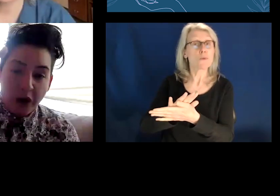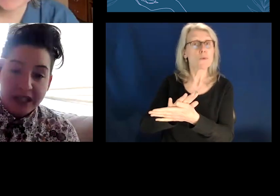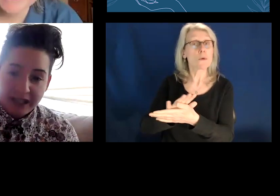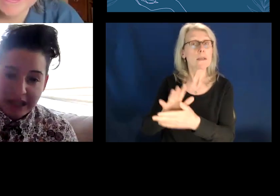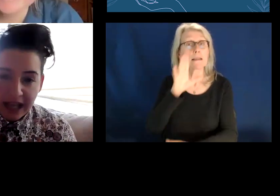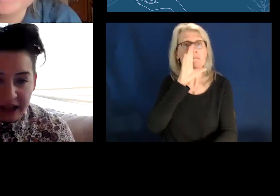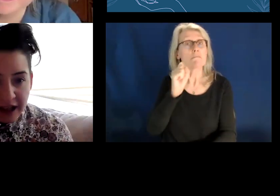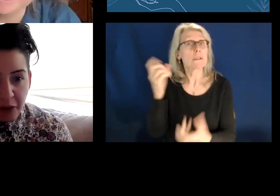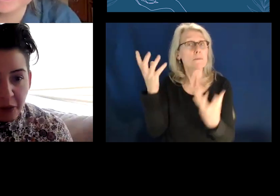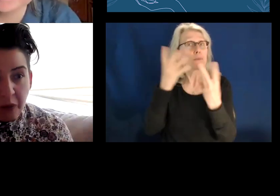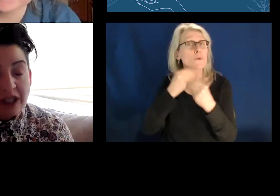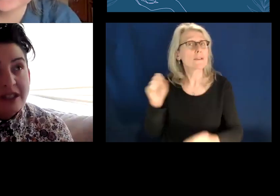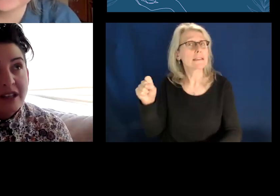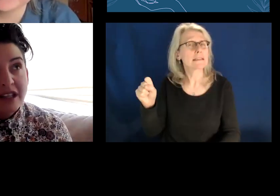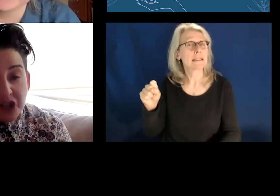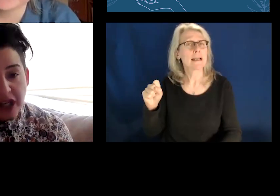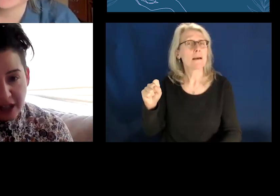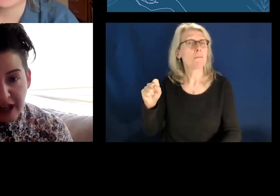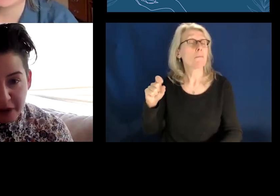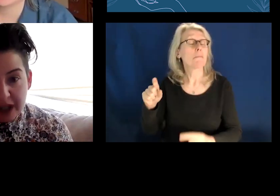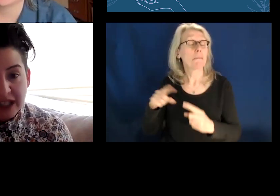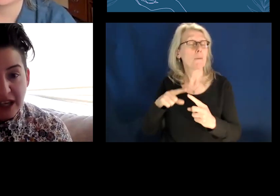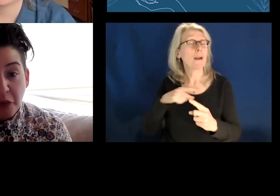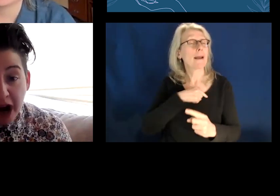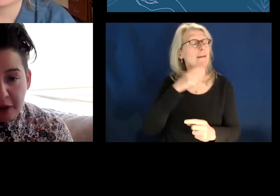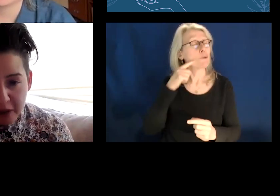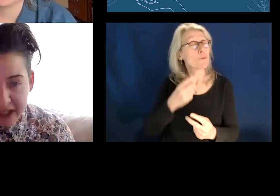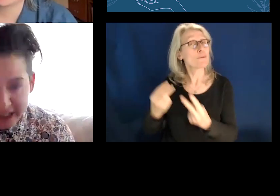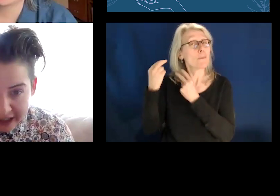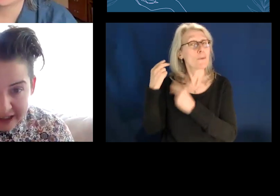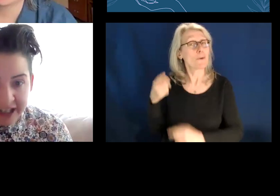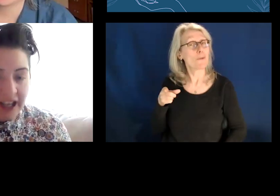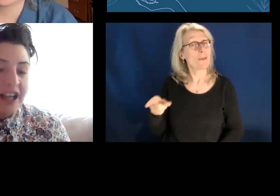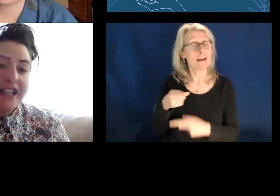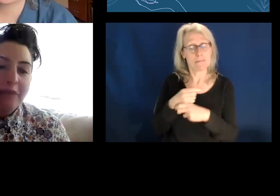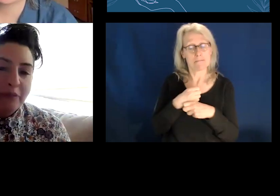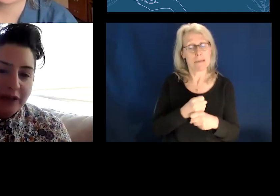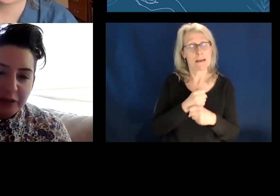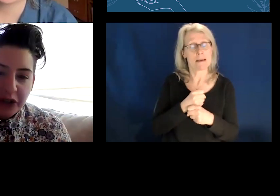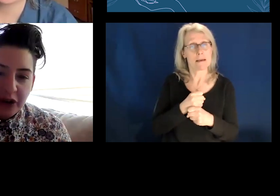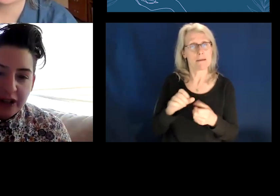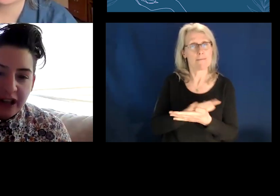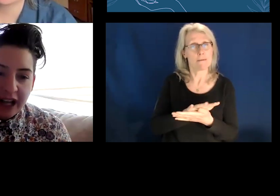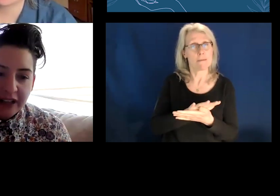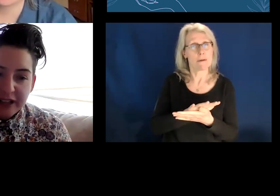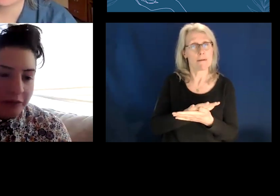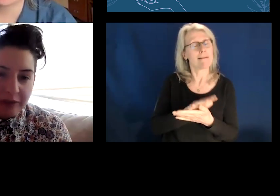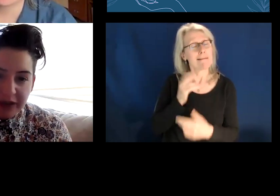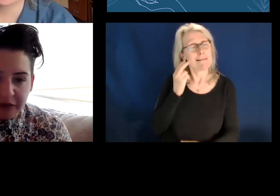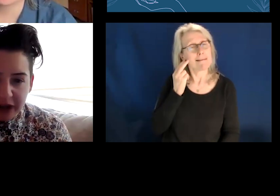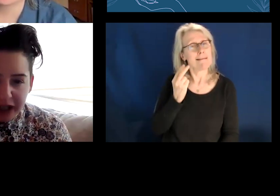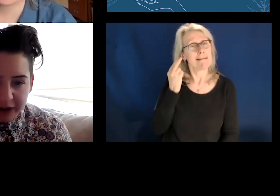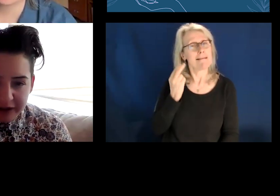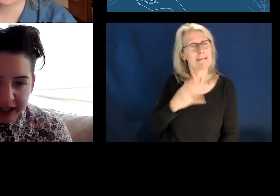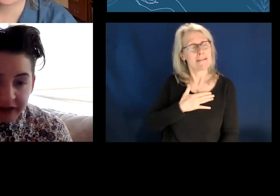that process and what was initiating that process and why we were in it that gives me joy. And I sometimes